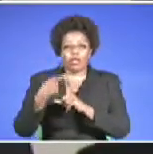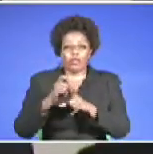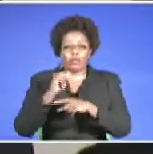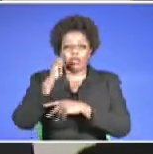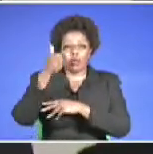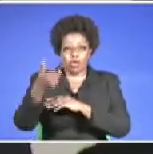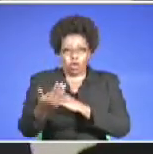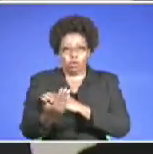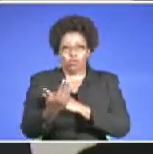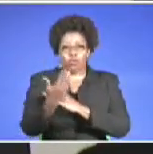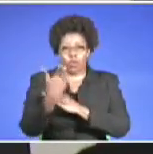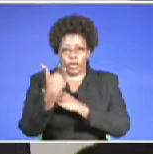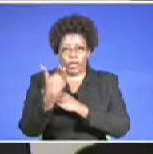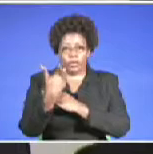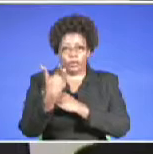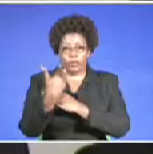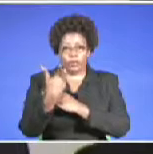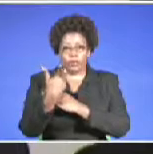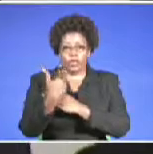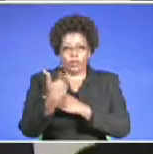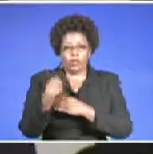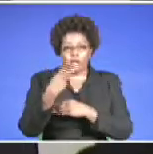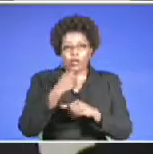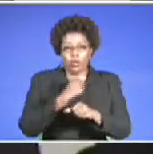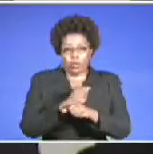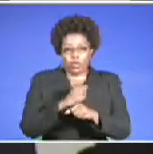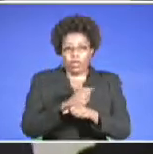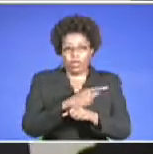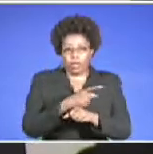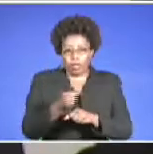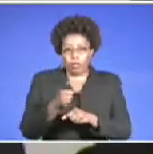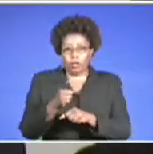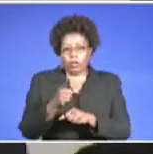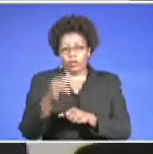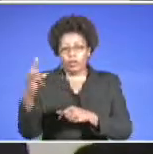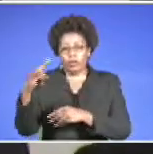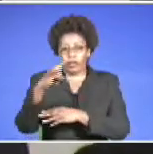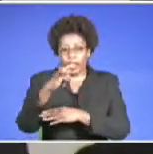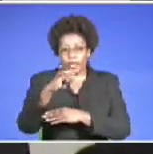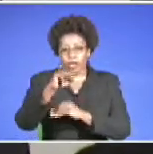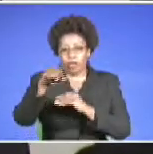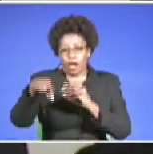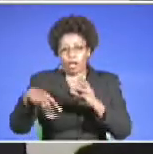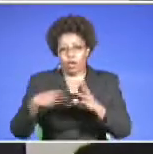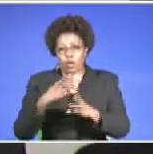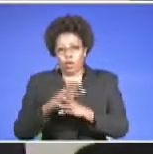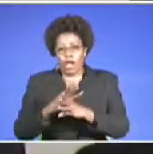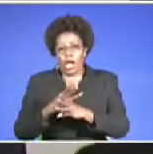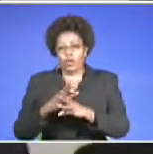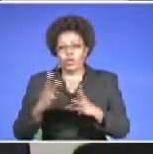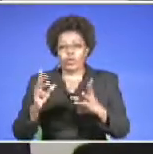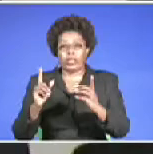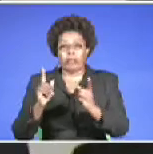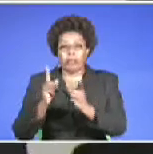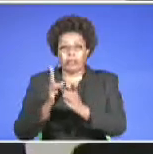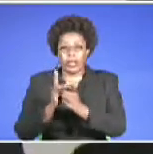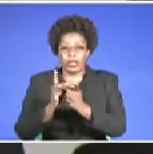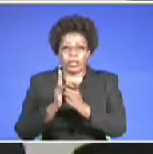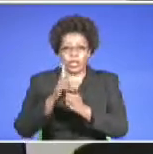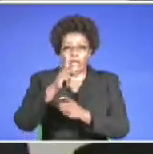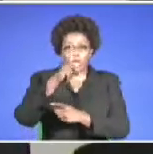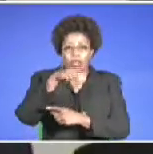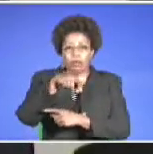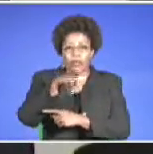the contingent will be, along with the other players that are not present, will be flying from around the world. And we all will meet in Puerto Rico by